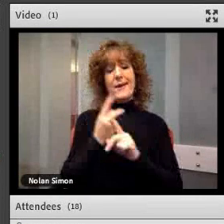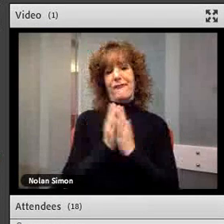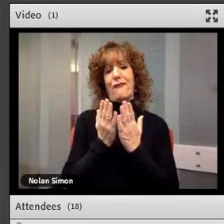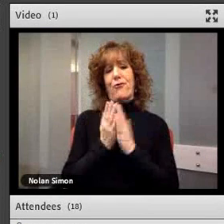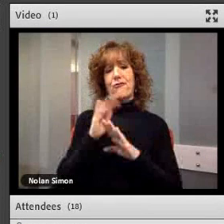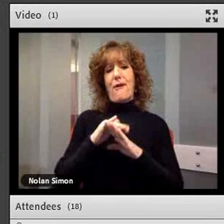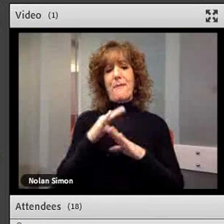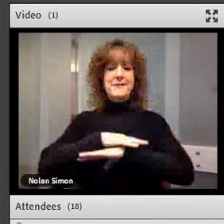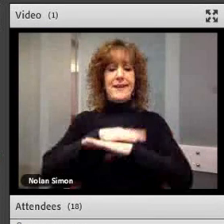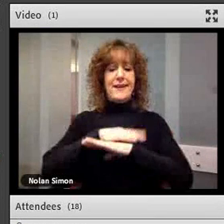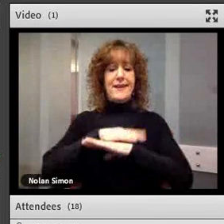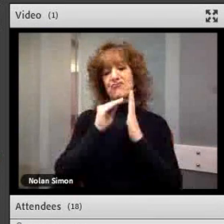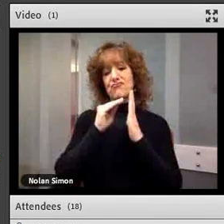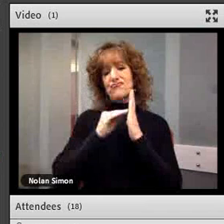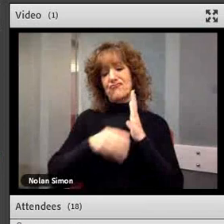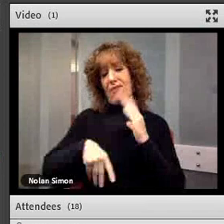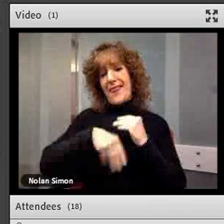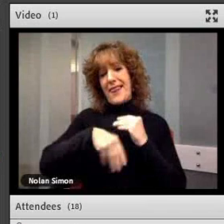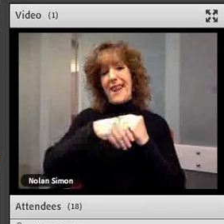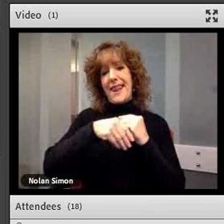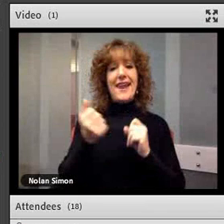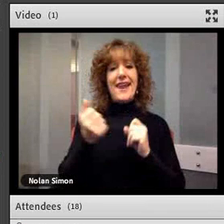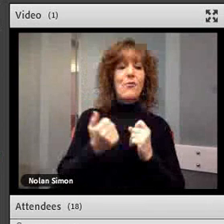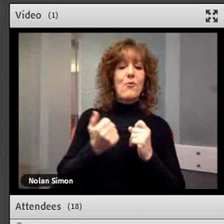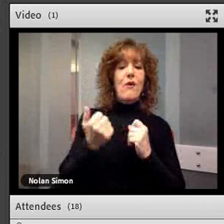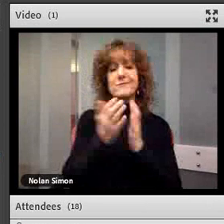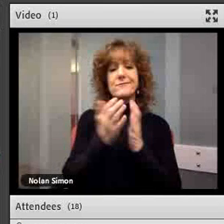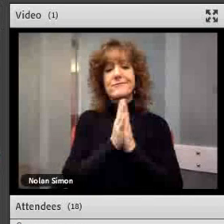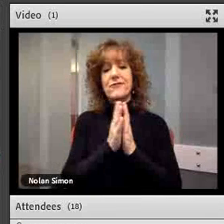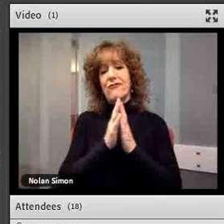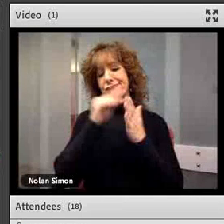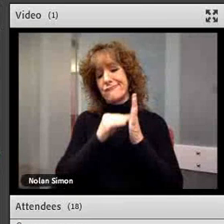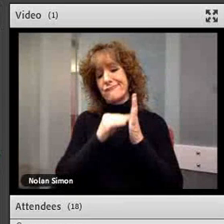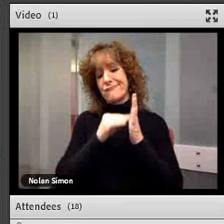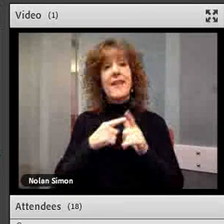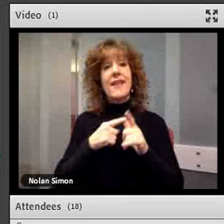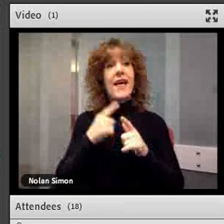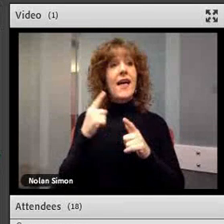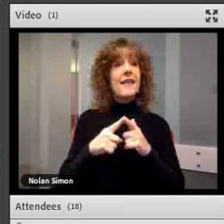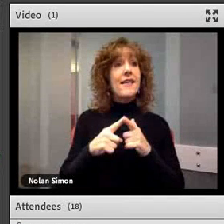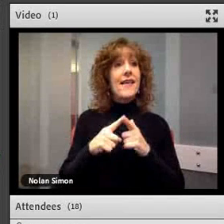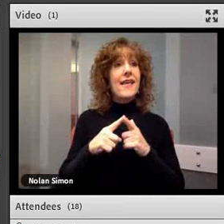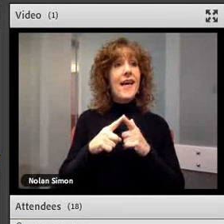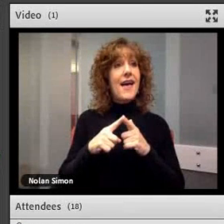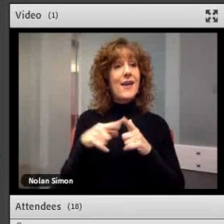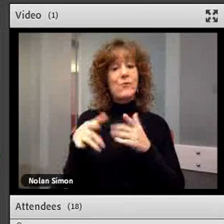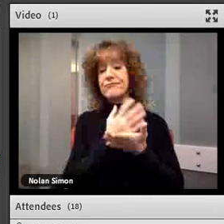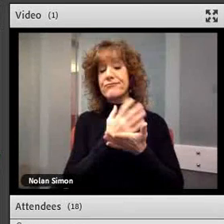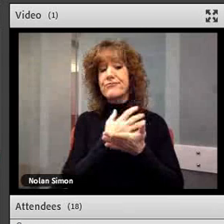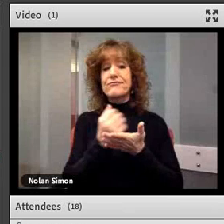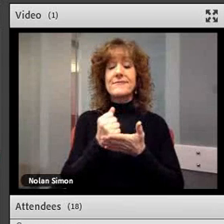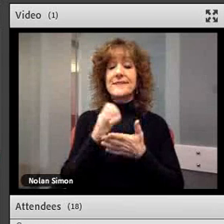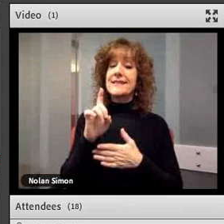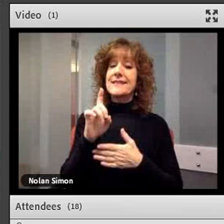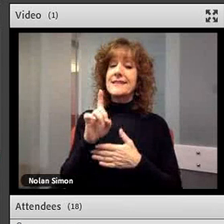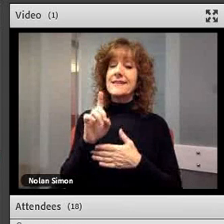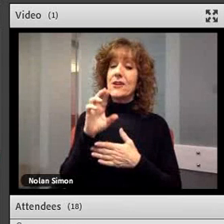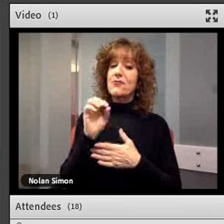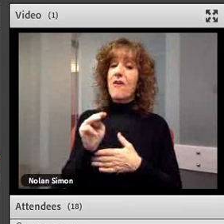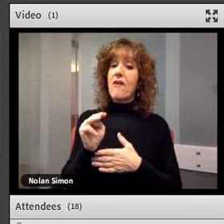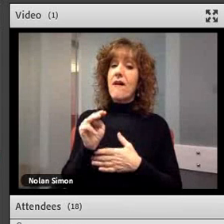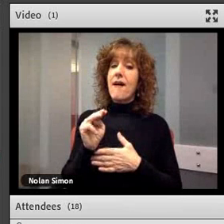little folder on my desk, and I kept adding in everybody's requests. And then when we would sell out our